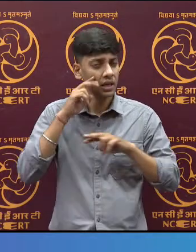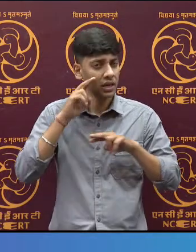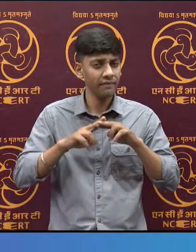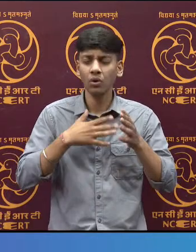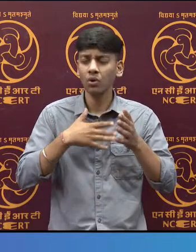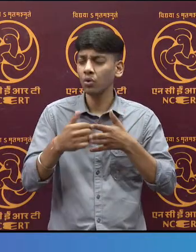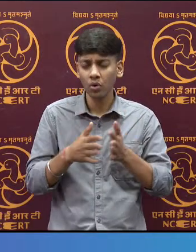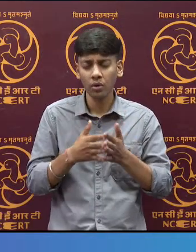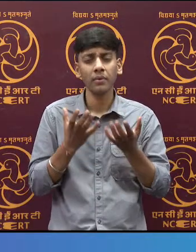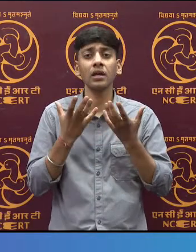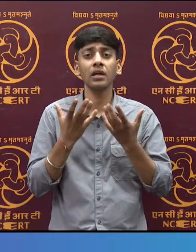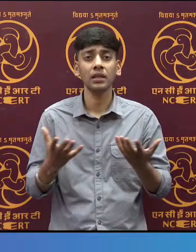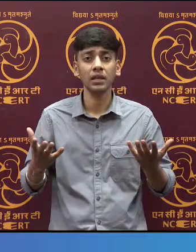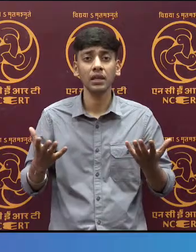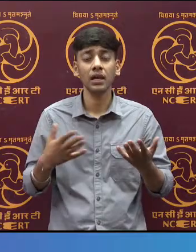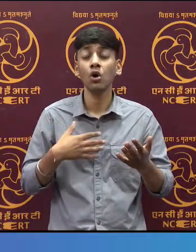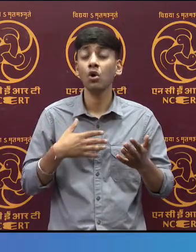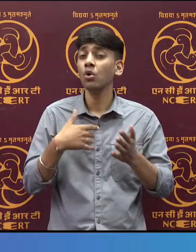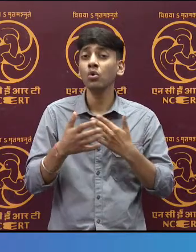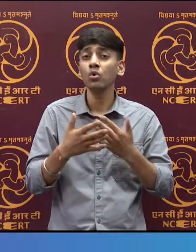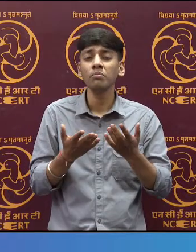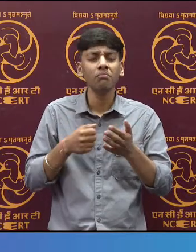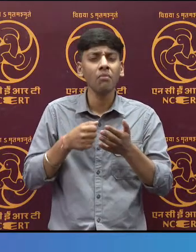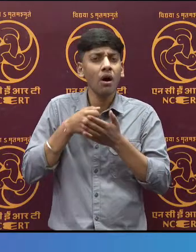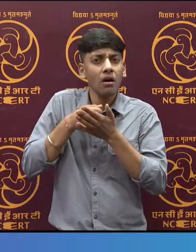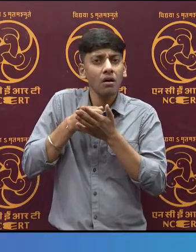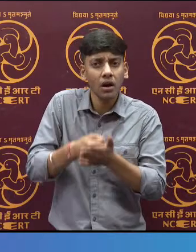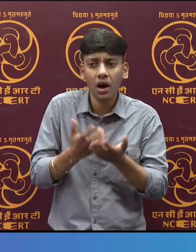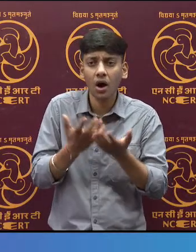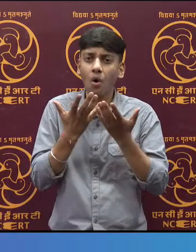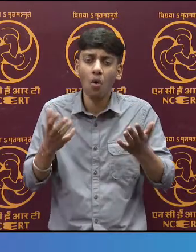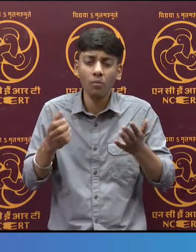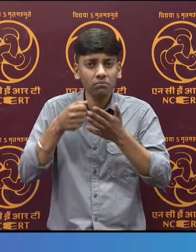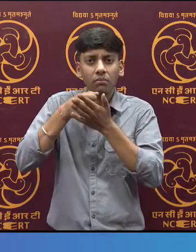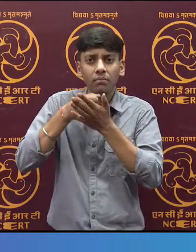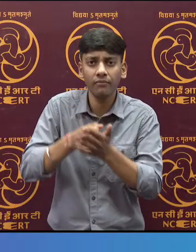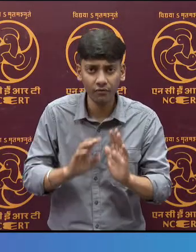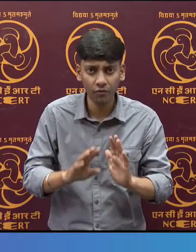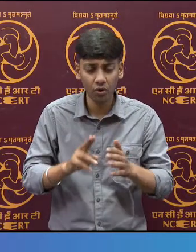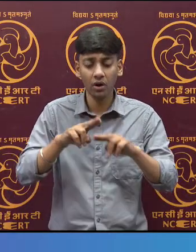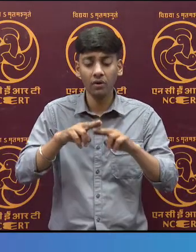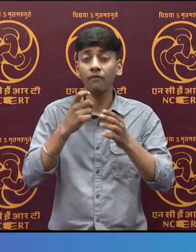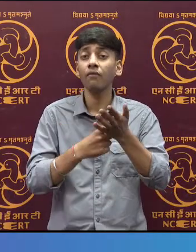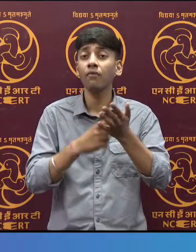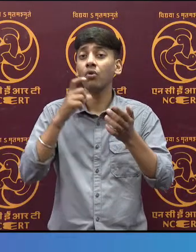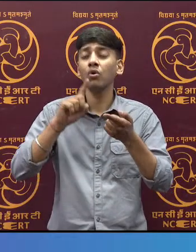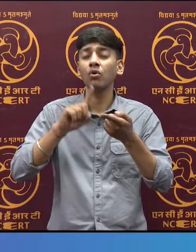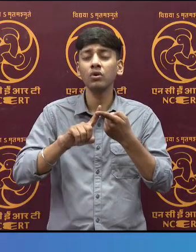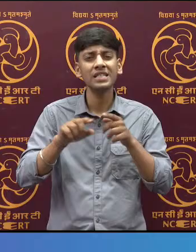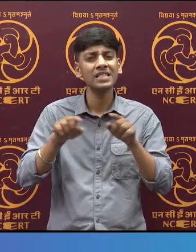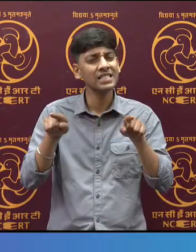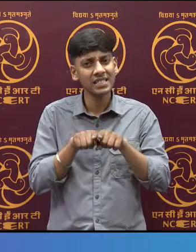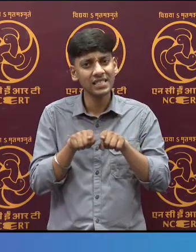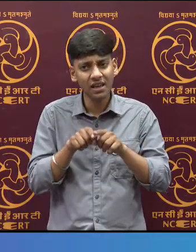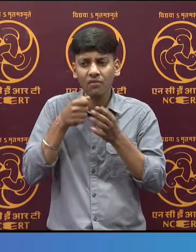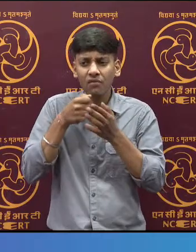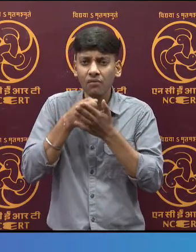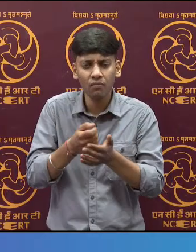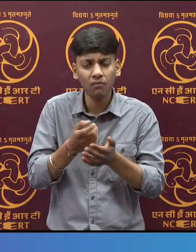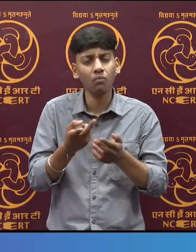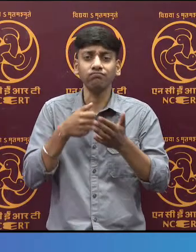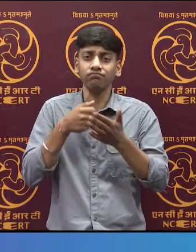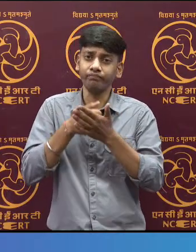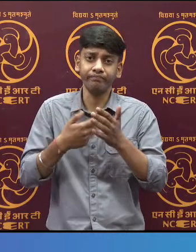object applies a certain force on another object, the second object also applies the same amount of force on